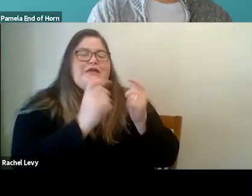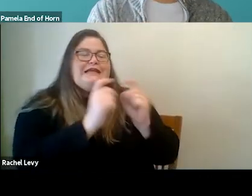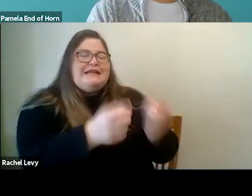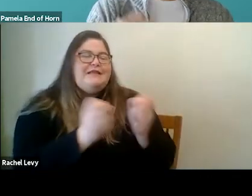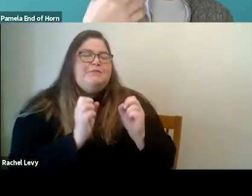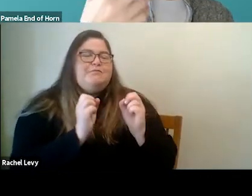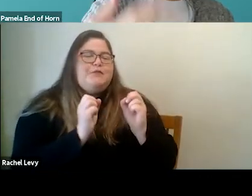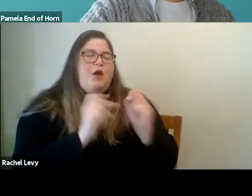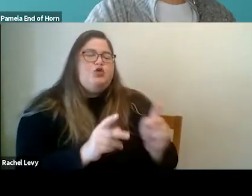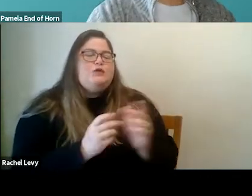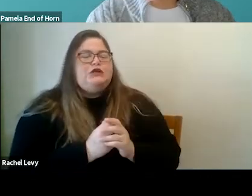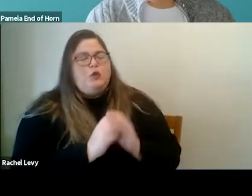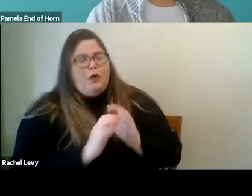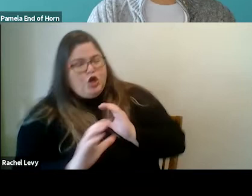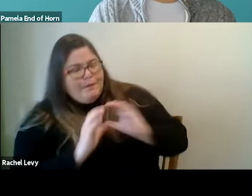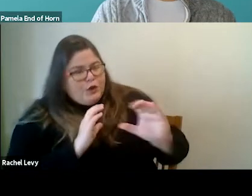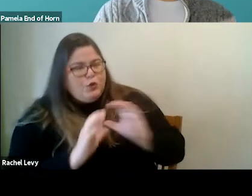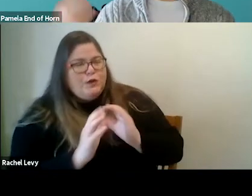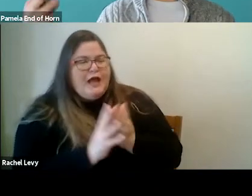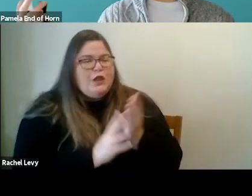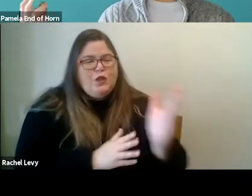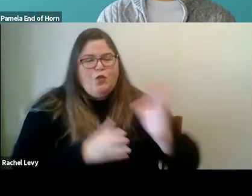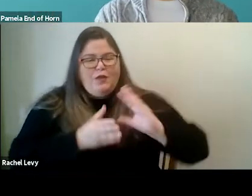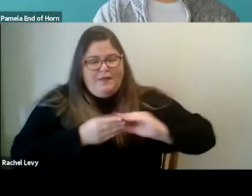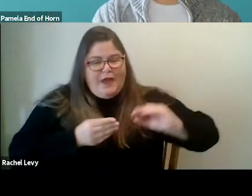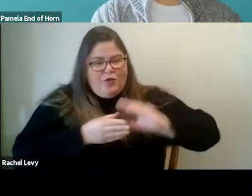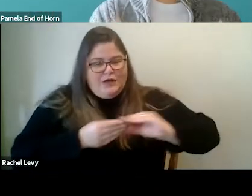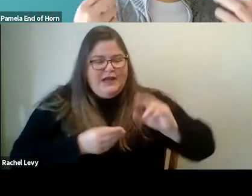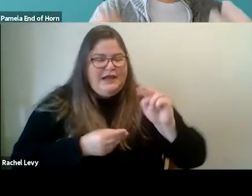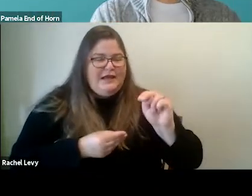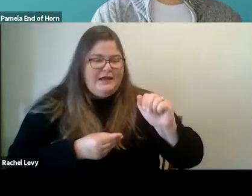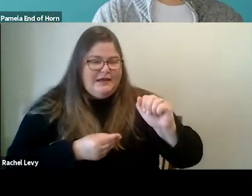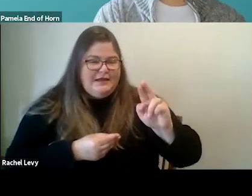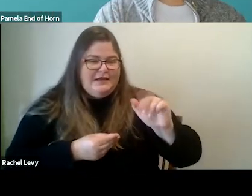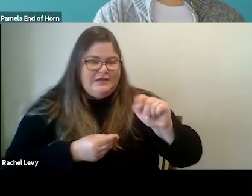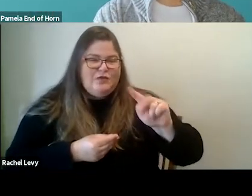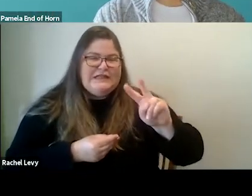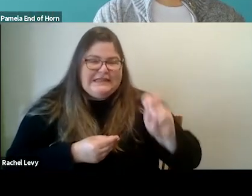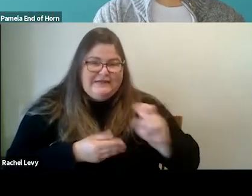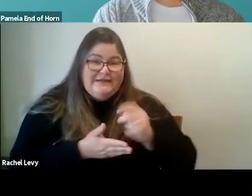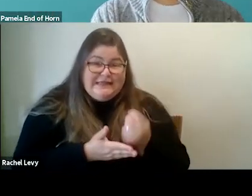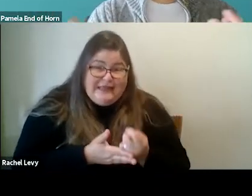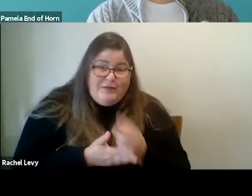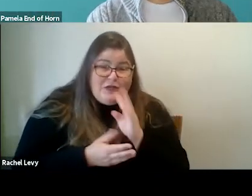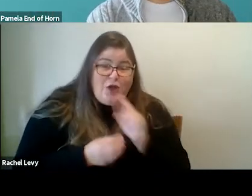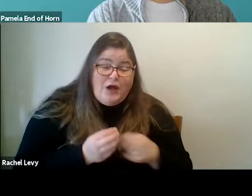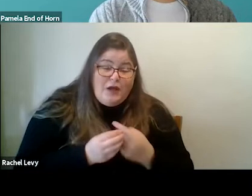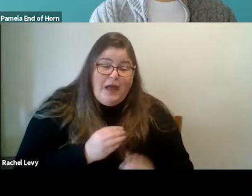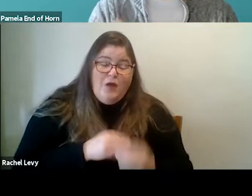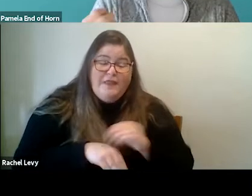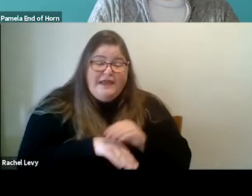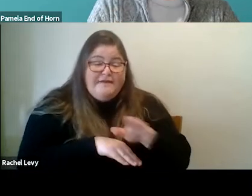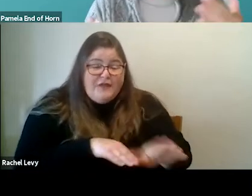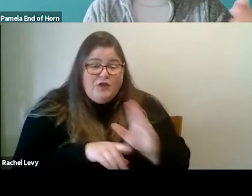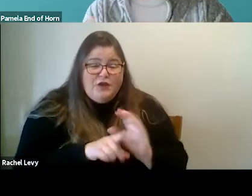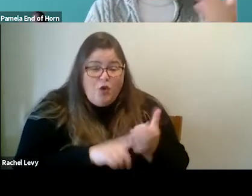to communicate, to share through narrative therapy, evidence-based, and talk about the influence of the culture, the